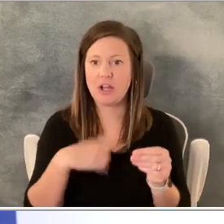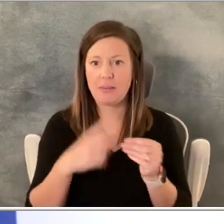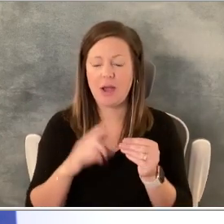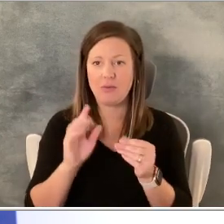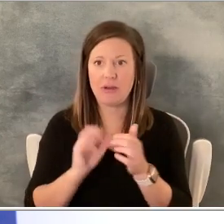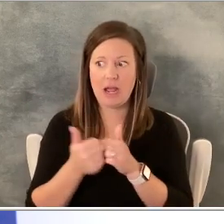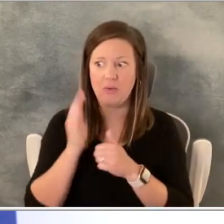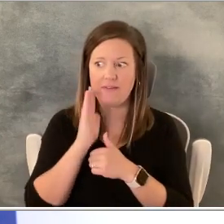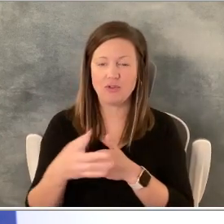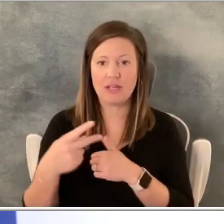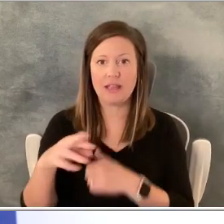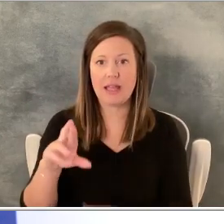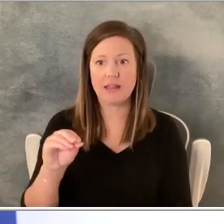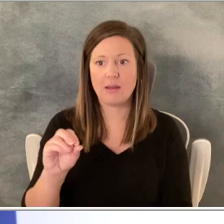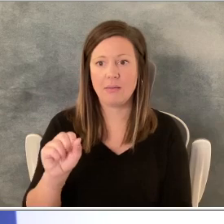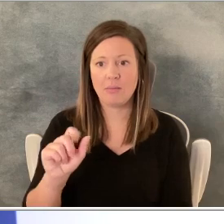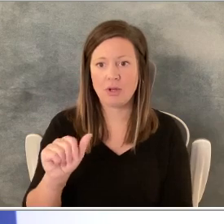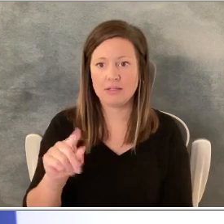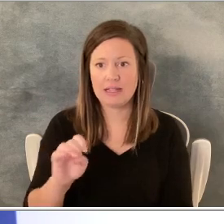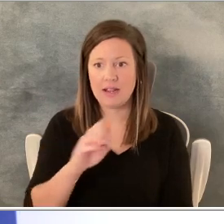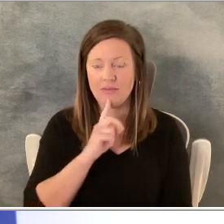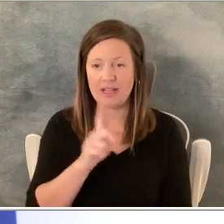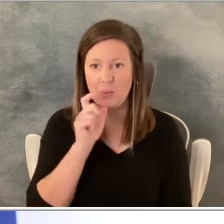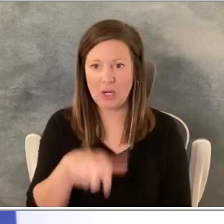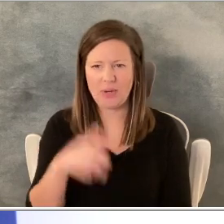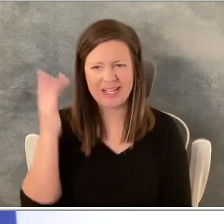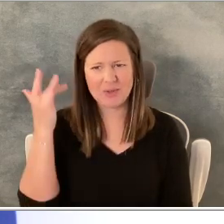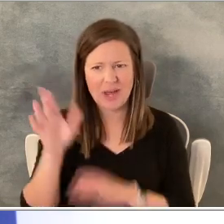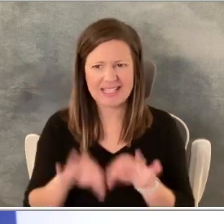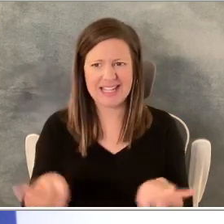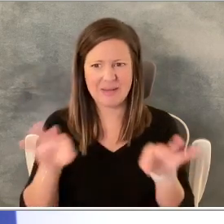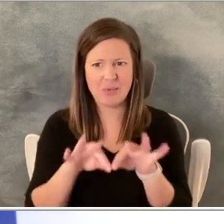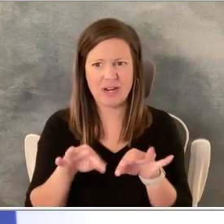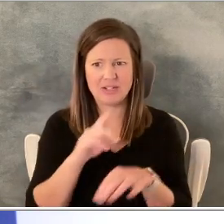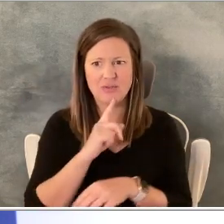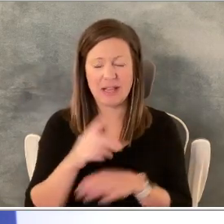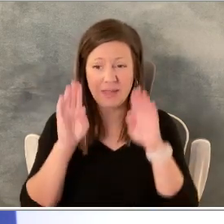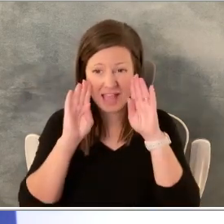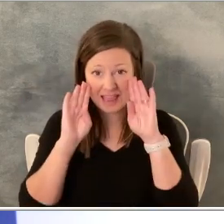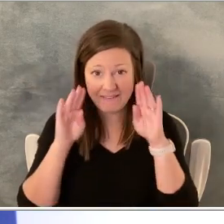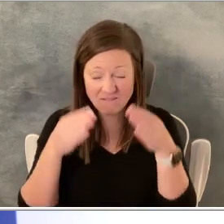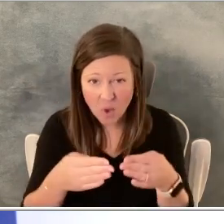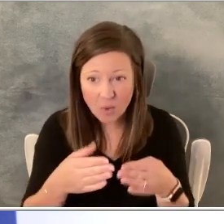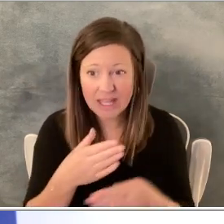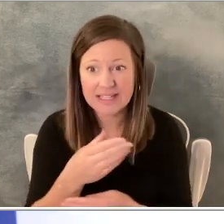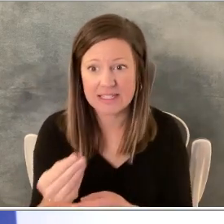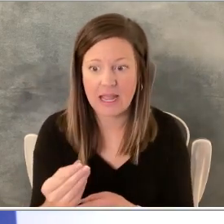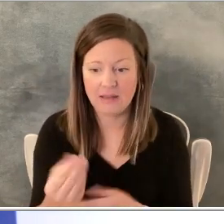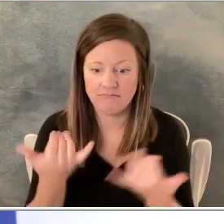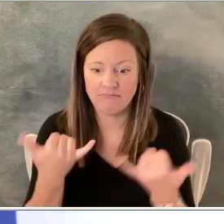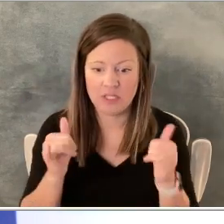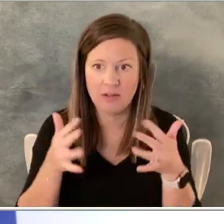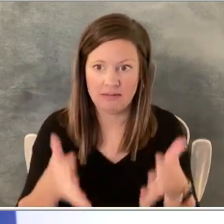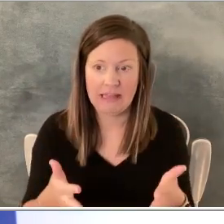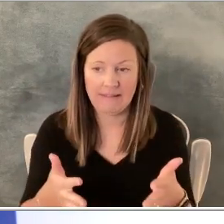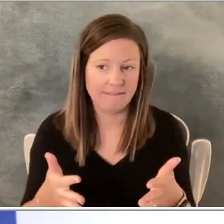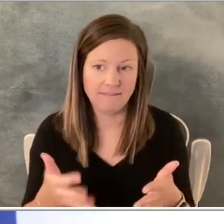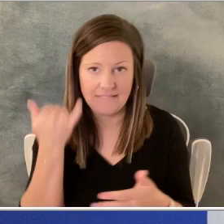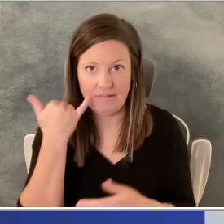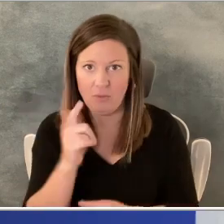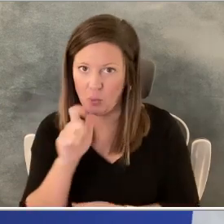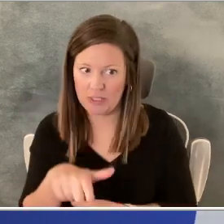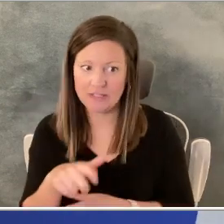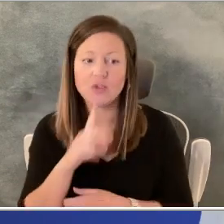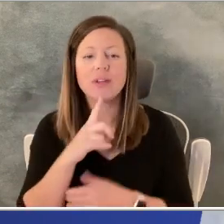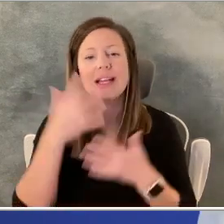purpose. So why is it so important to be so highly focused and spare the rest of the prostate? So unfortunately, the prostate